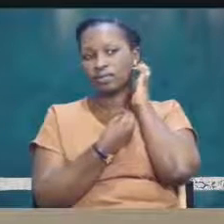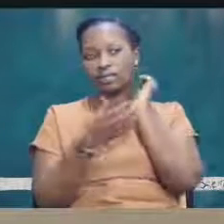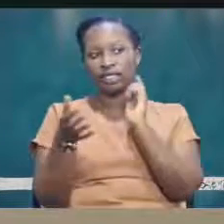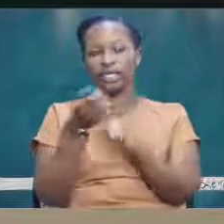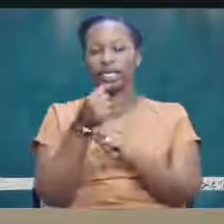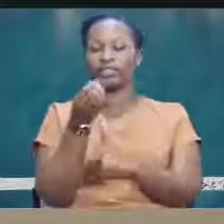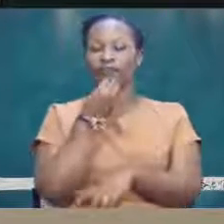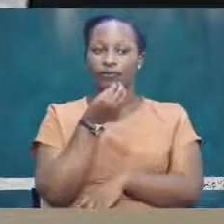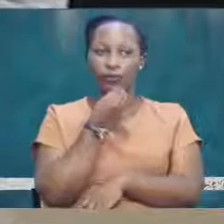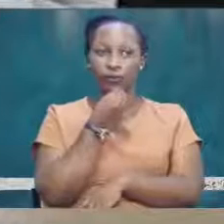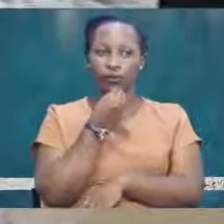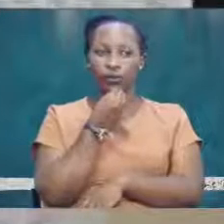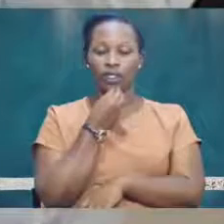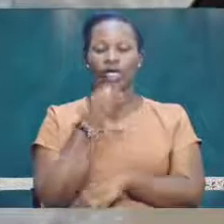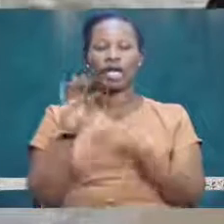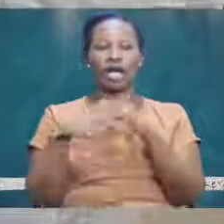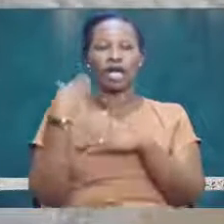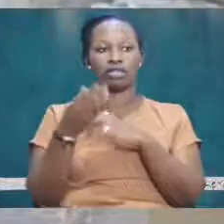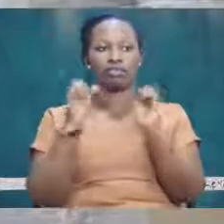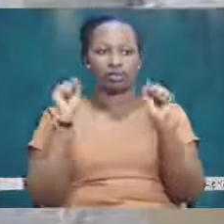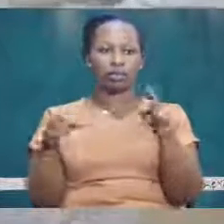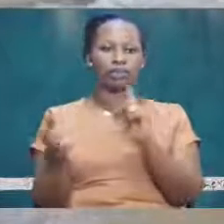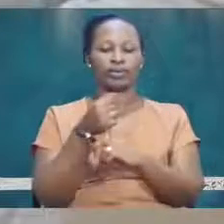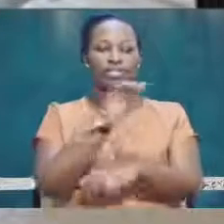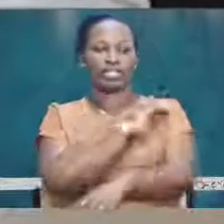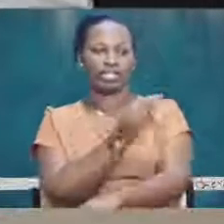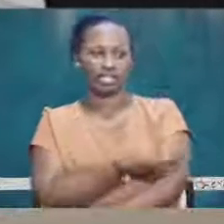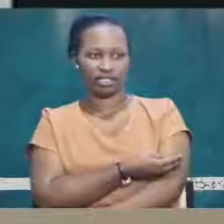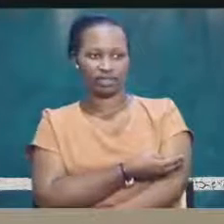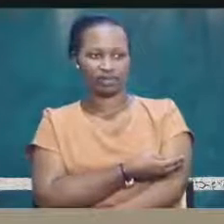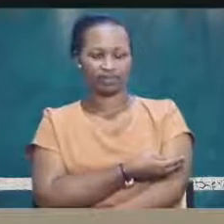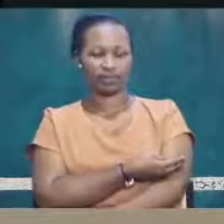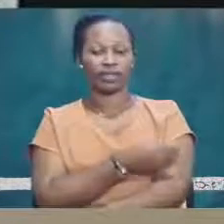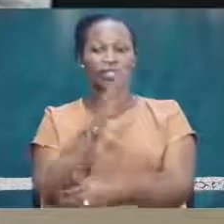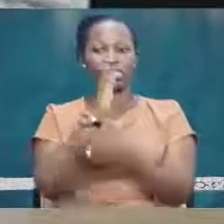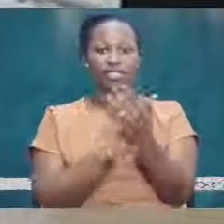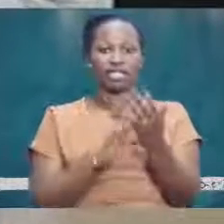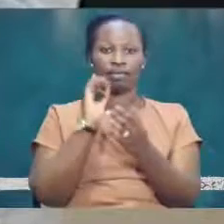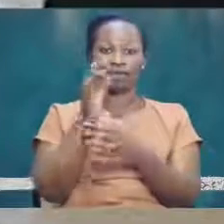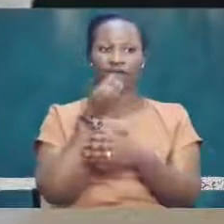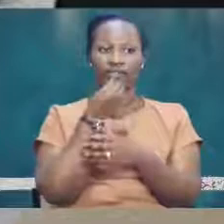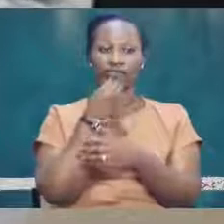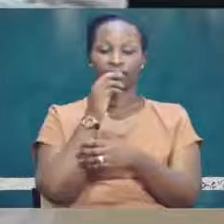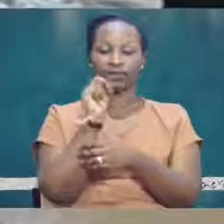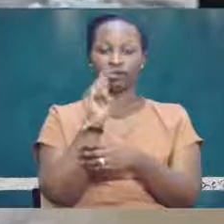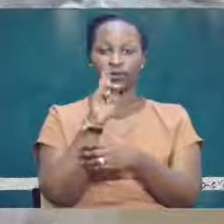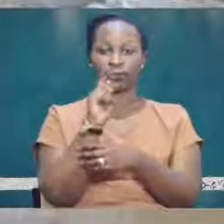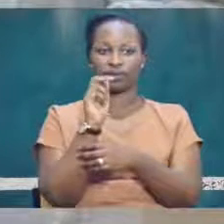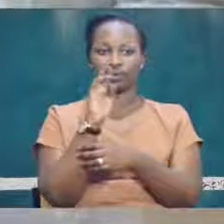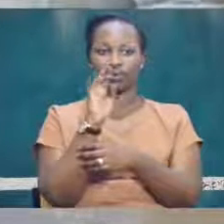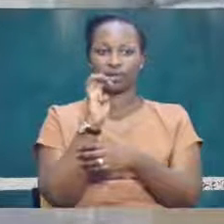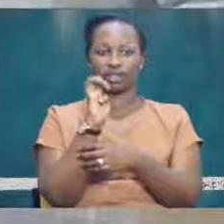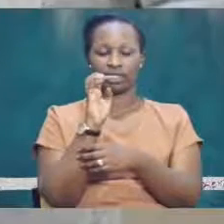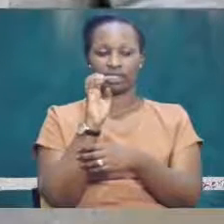get food nutrients in order to get energy. Some of the food nutrients are building blocks